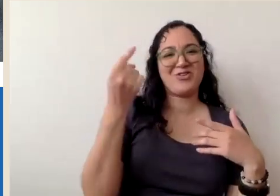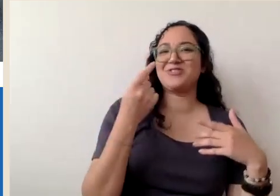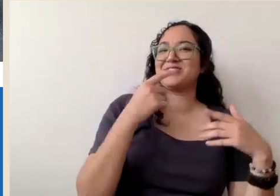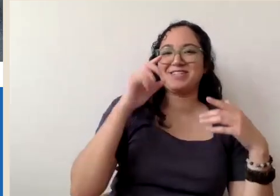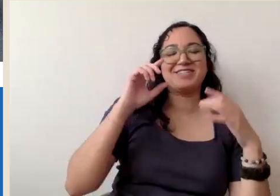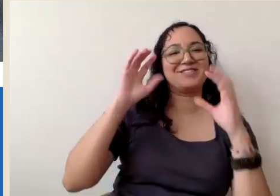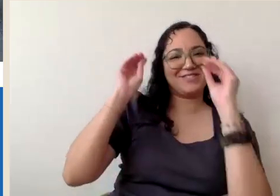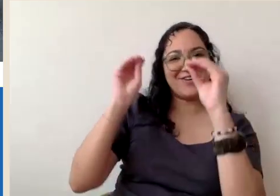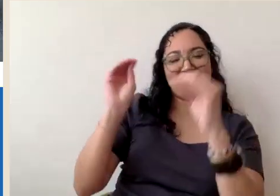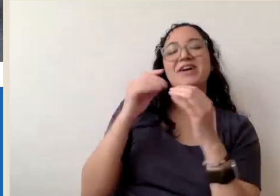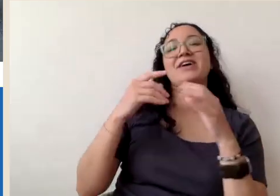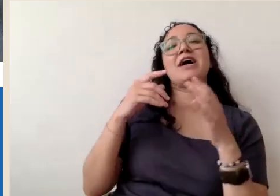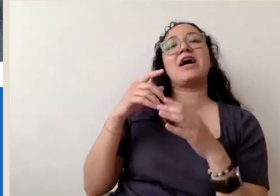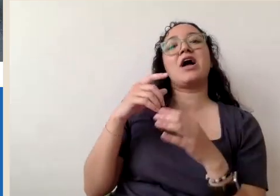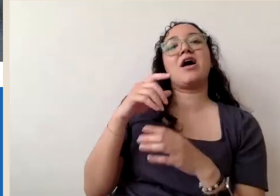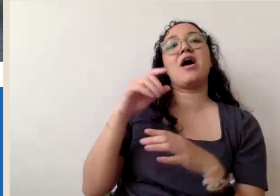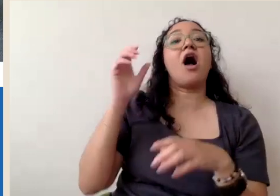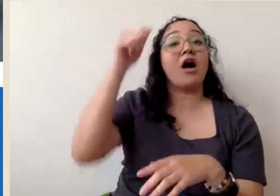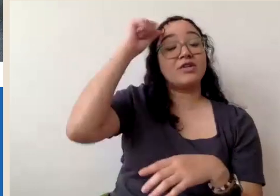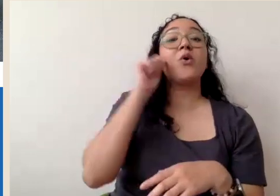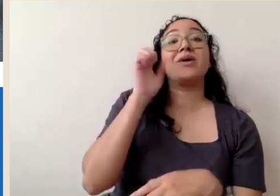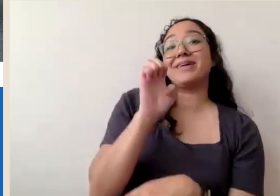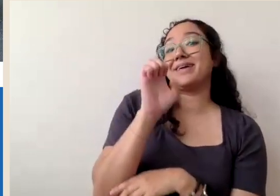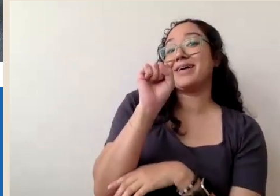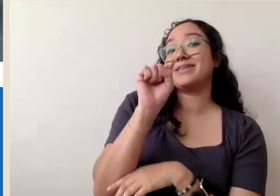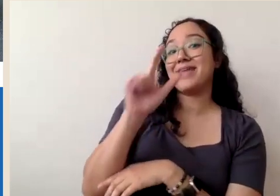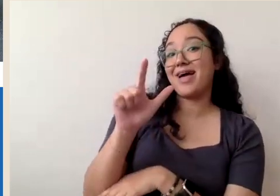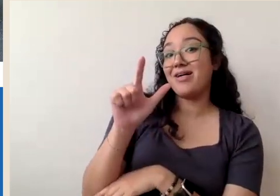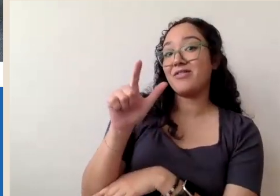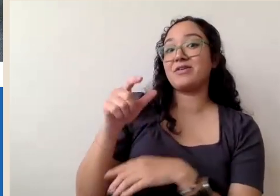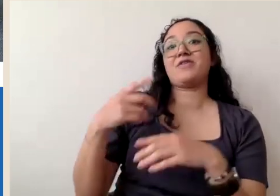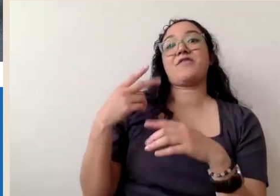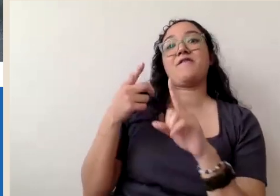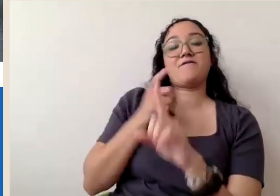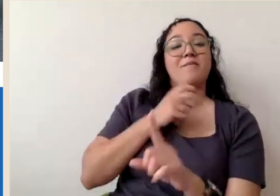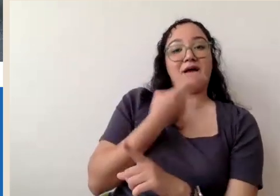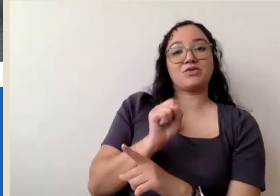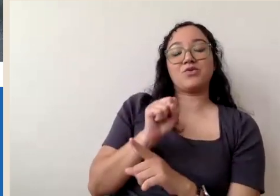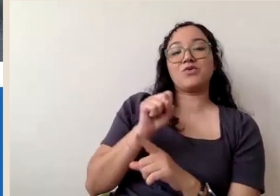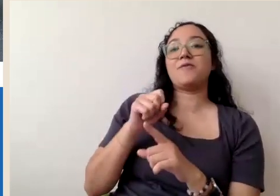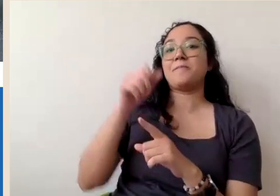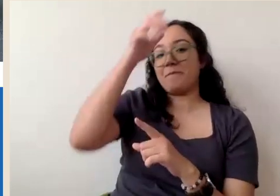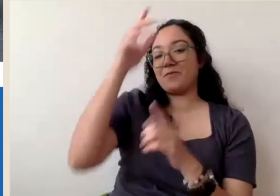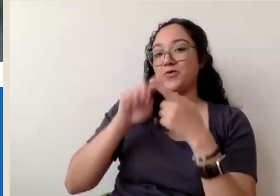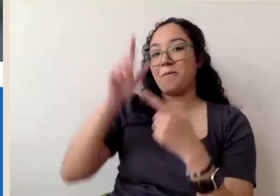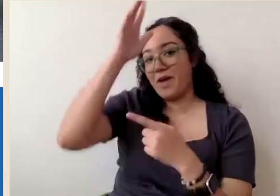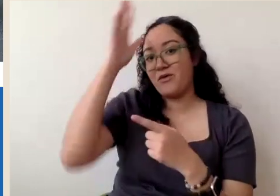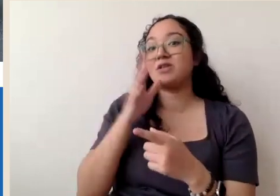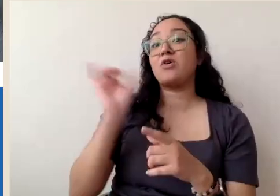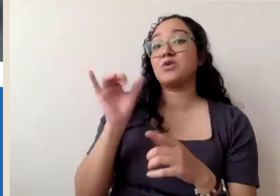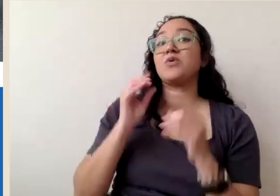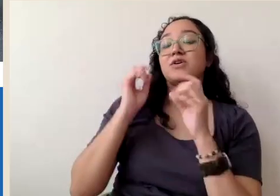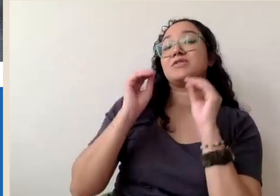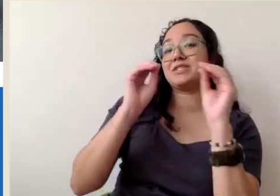taught adult ESL to parents in the high school that she graduated from. She also taught Spanish to teachers from